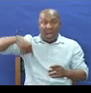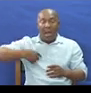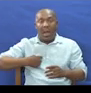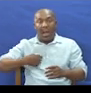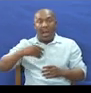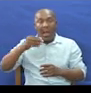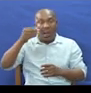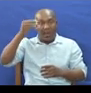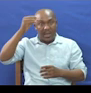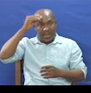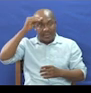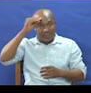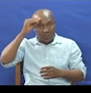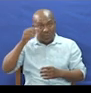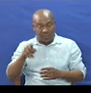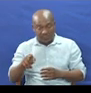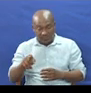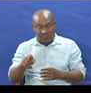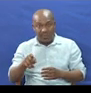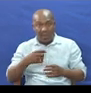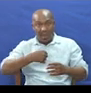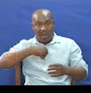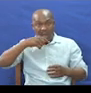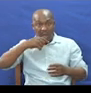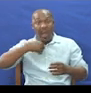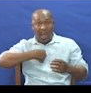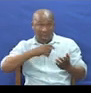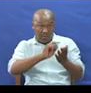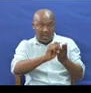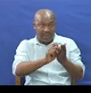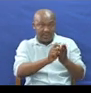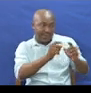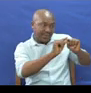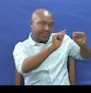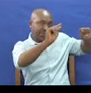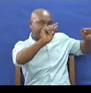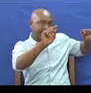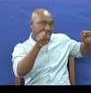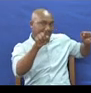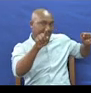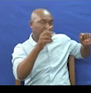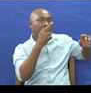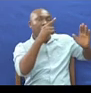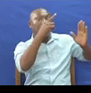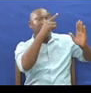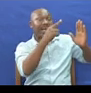to have funny. I will write you a sentence here and you will read it several